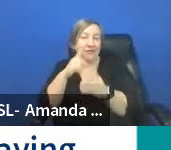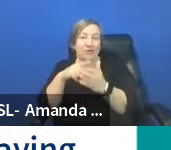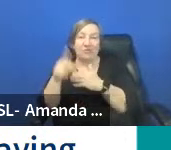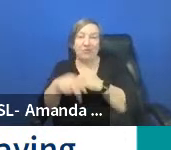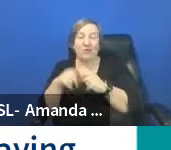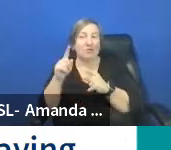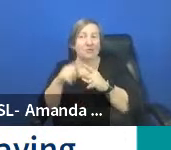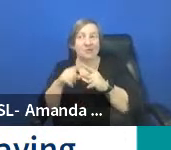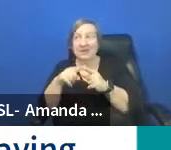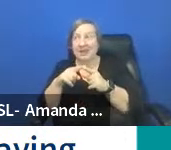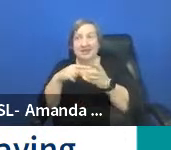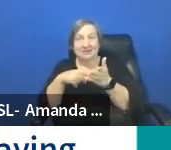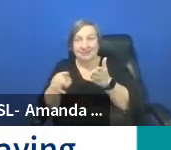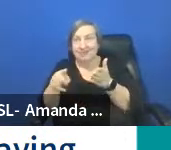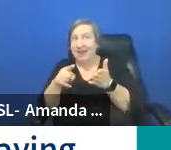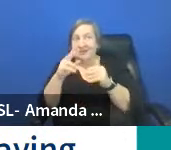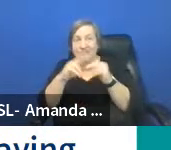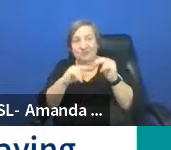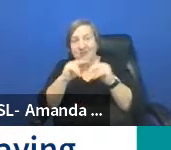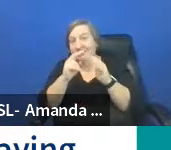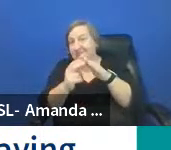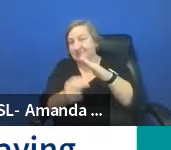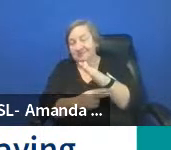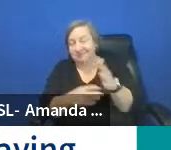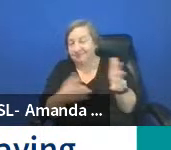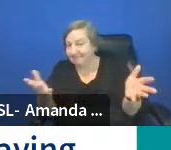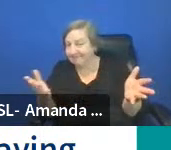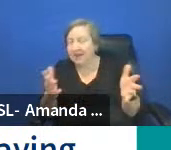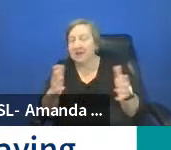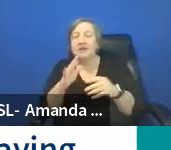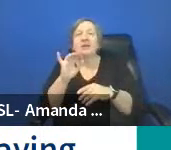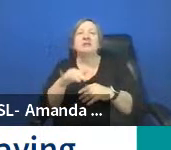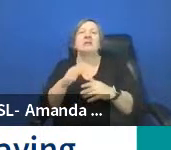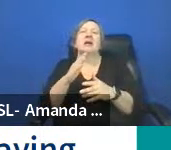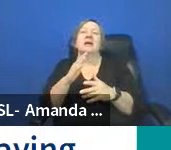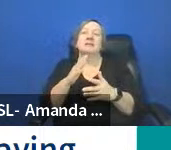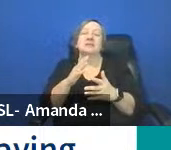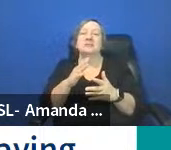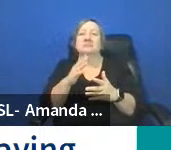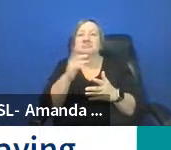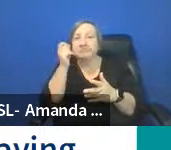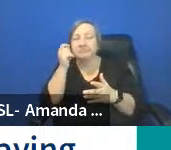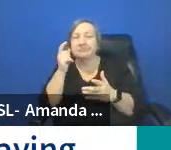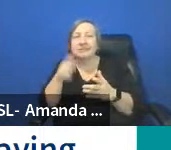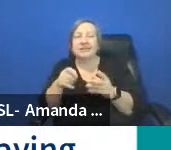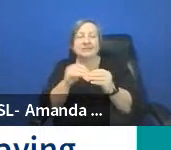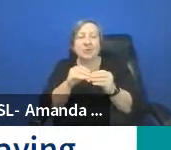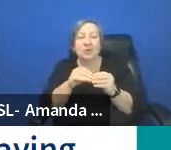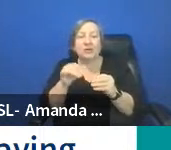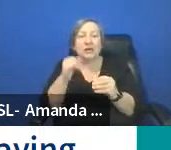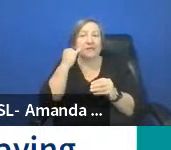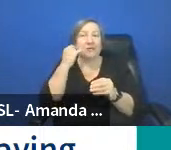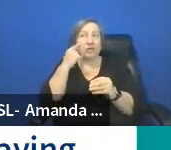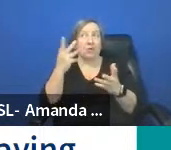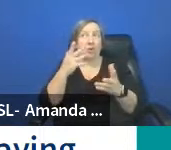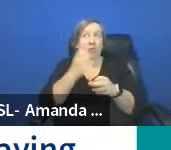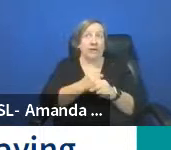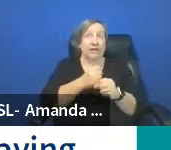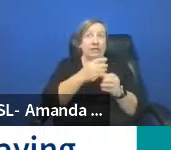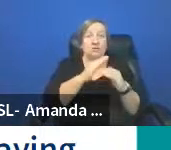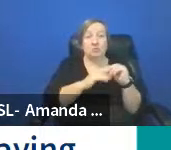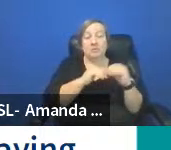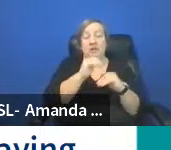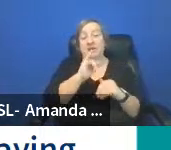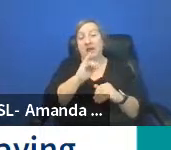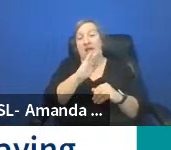program. So it's one piece of the puzzle, but it comes with more benefits than that, right? If you think about what we get by building IBR,